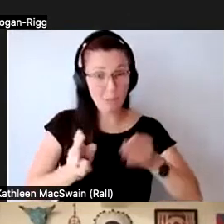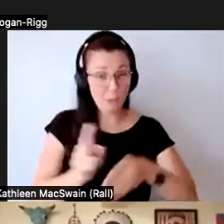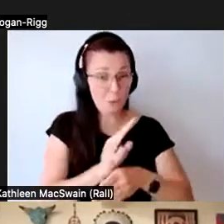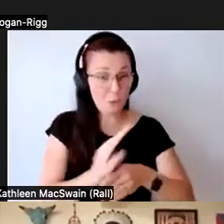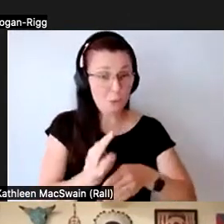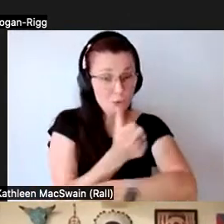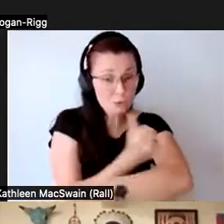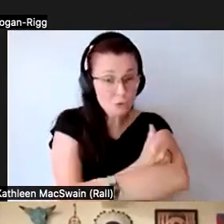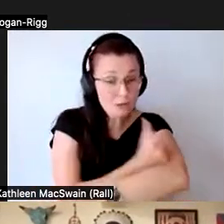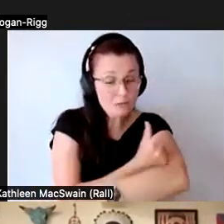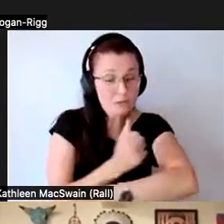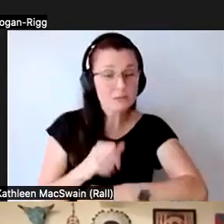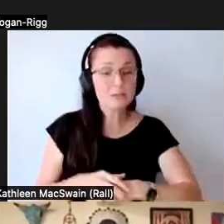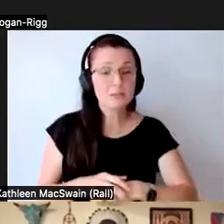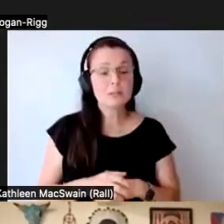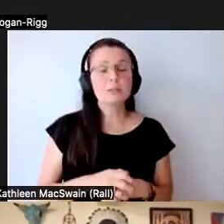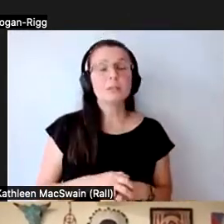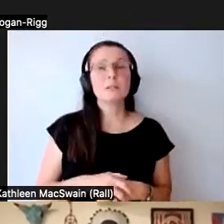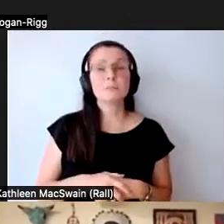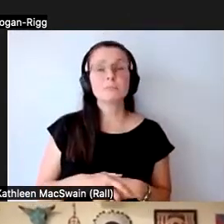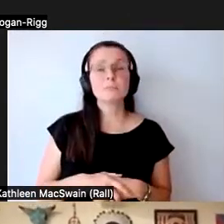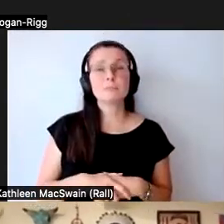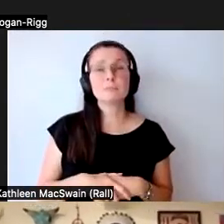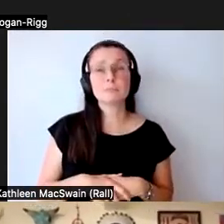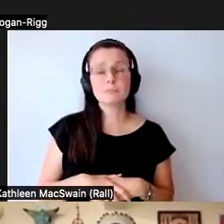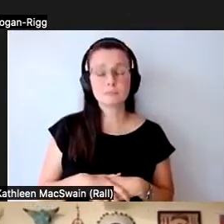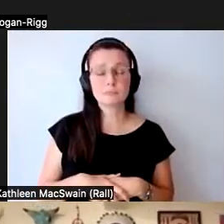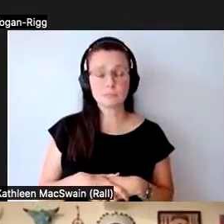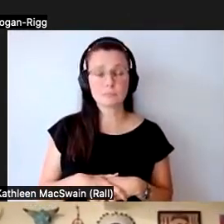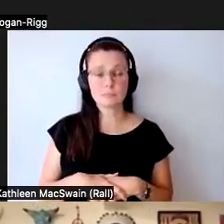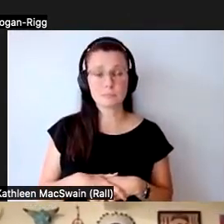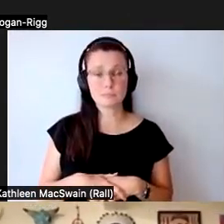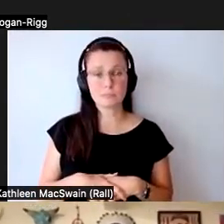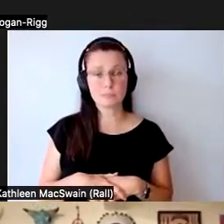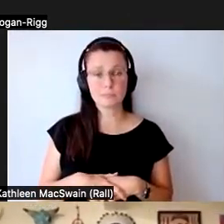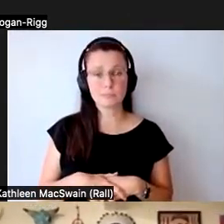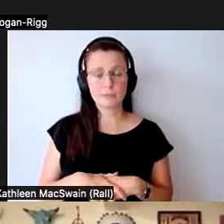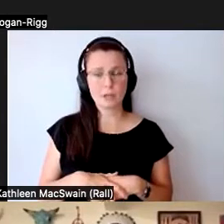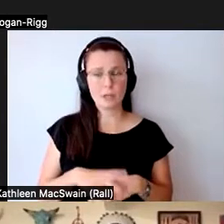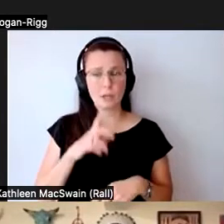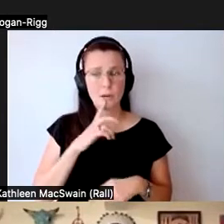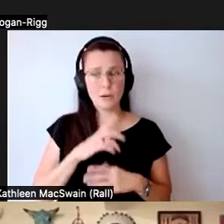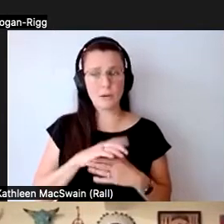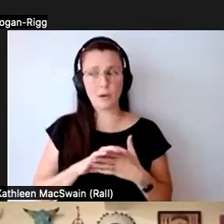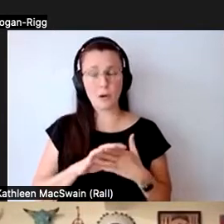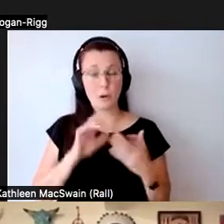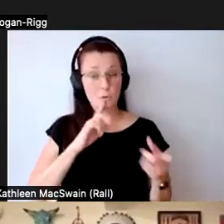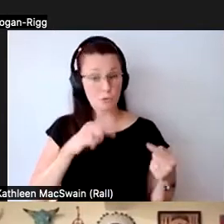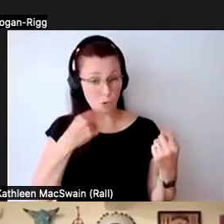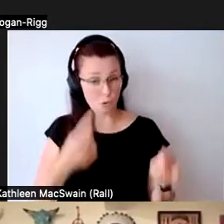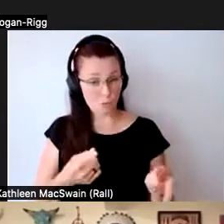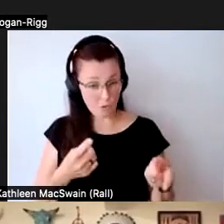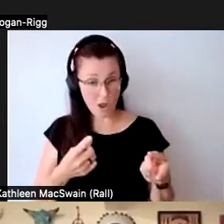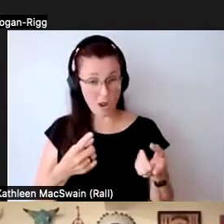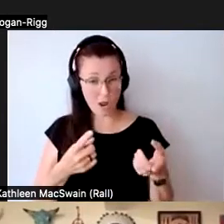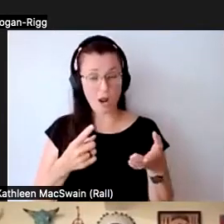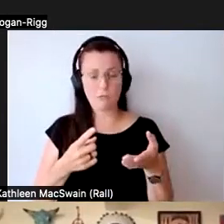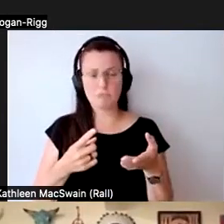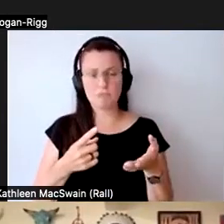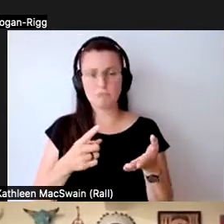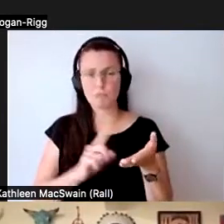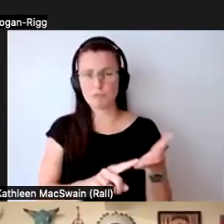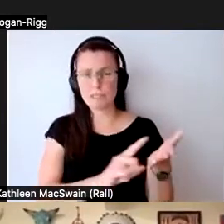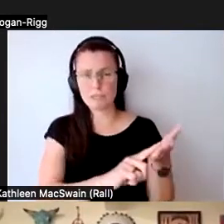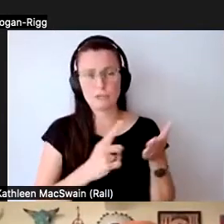encourage people to use drugs. But that really has not been the case. And like I said, in fact, it's really quite the